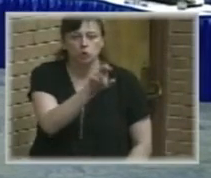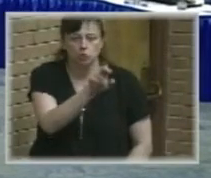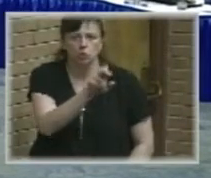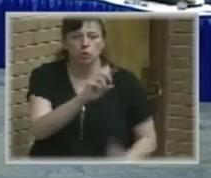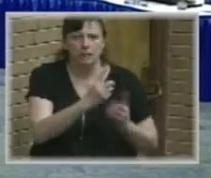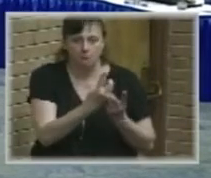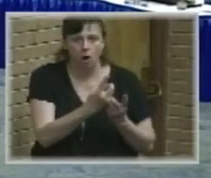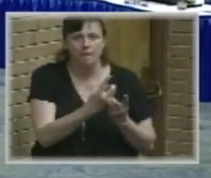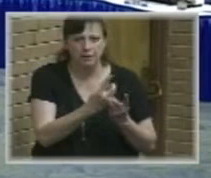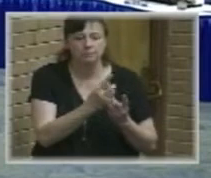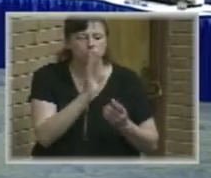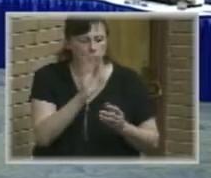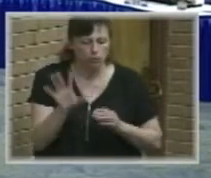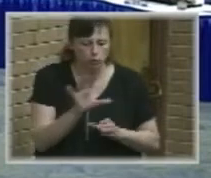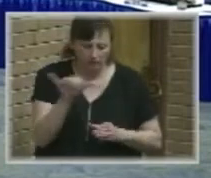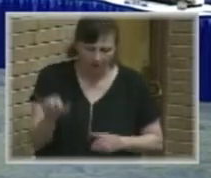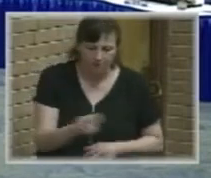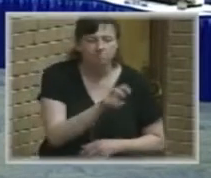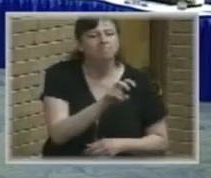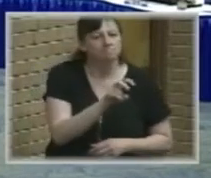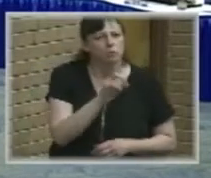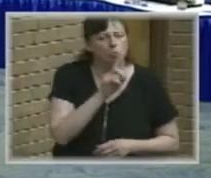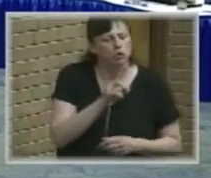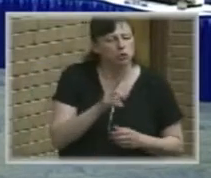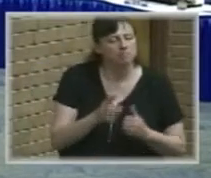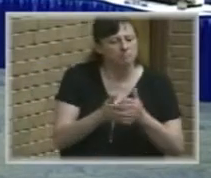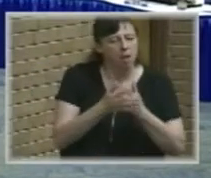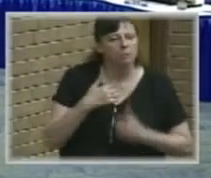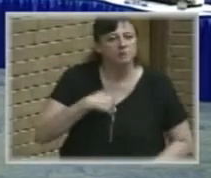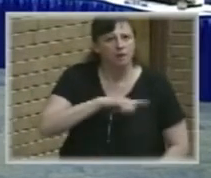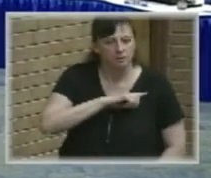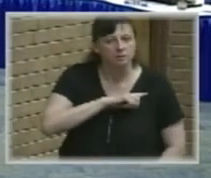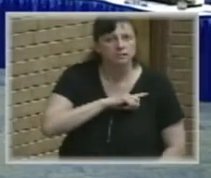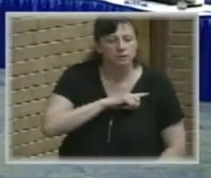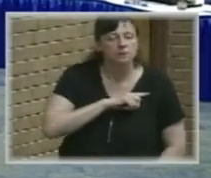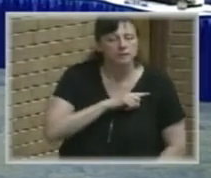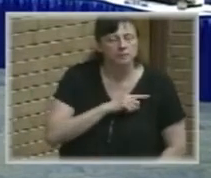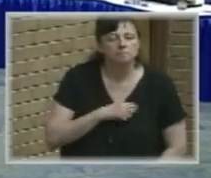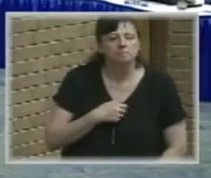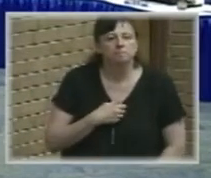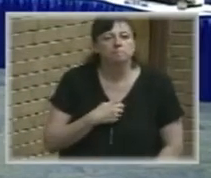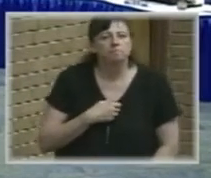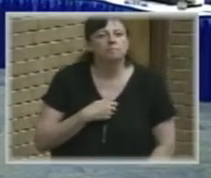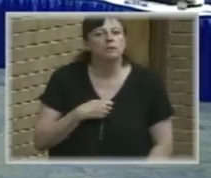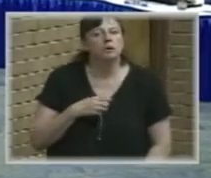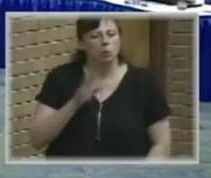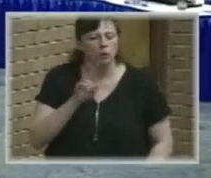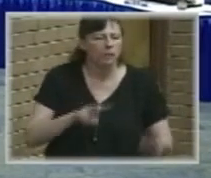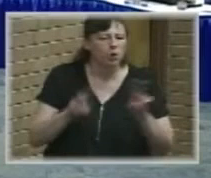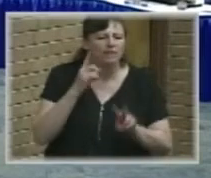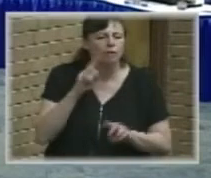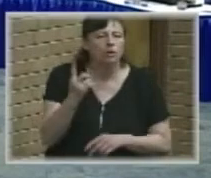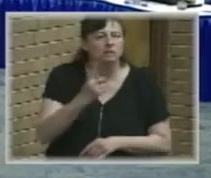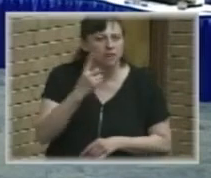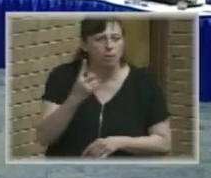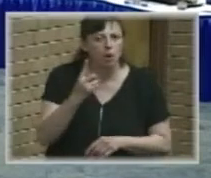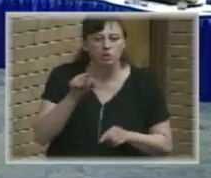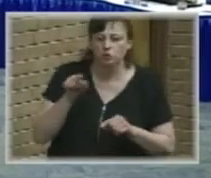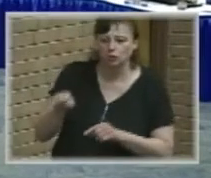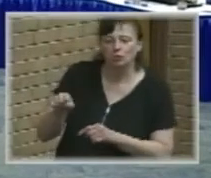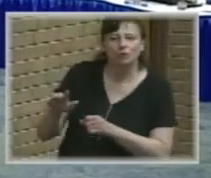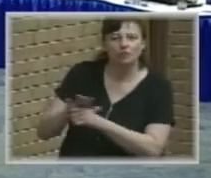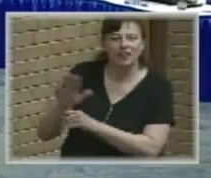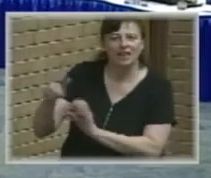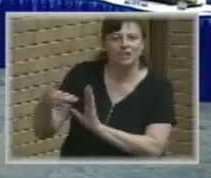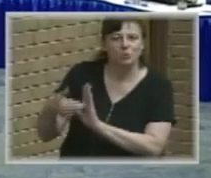and he's going to do that, which necessitates, was mentioned in passing earlier, that we're going to be looking for someone to fill his position